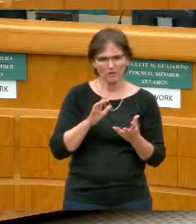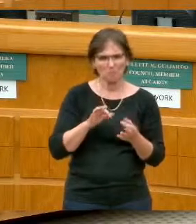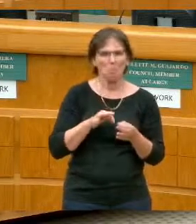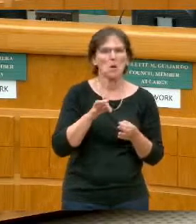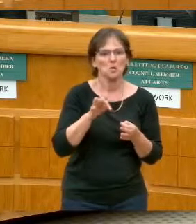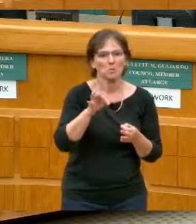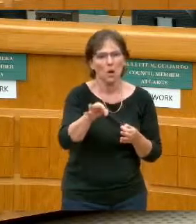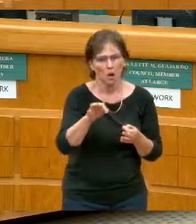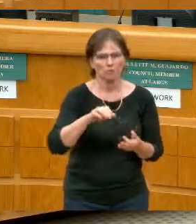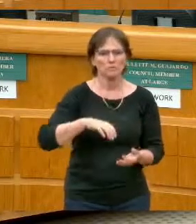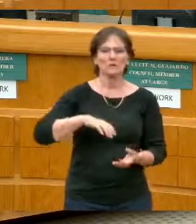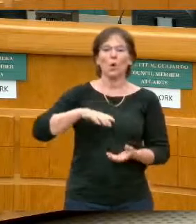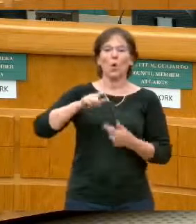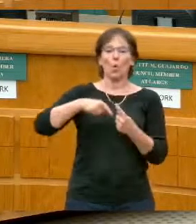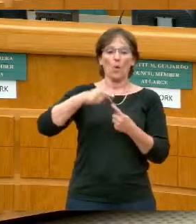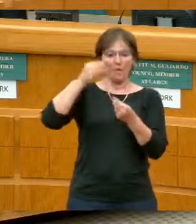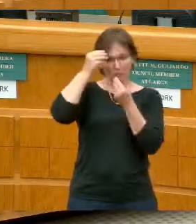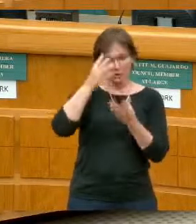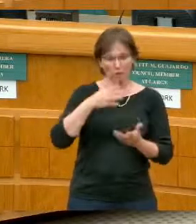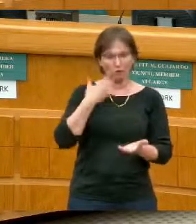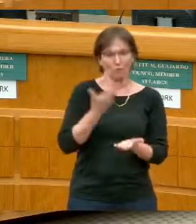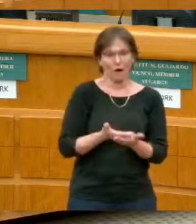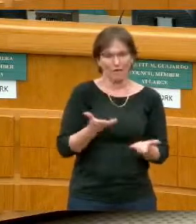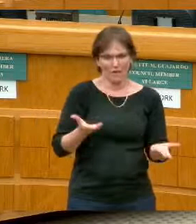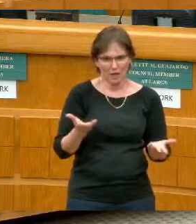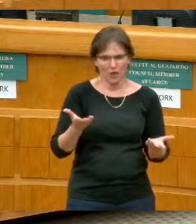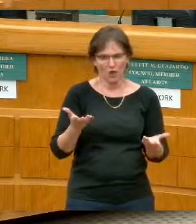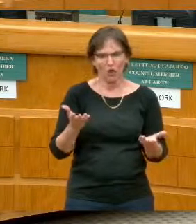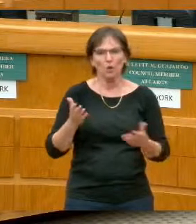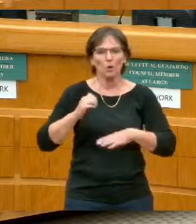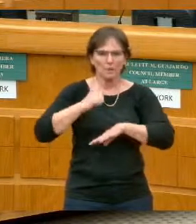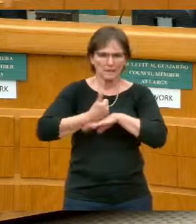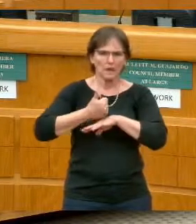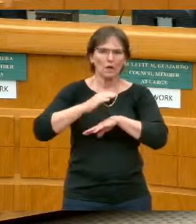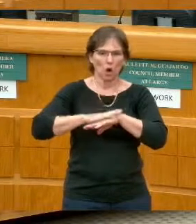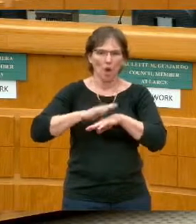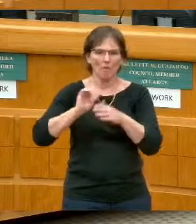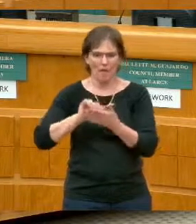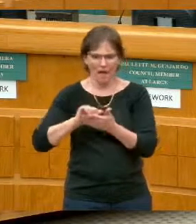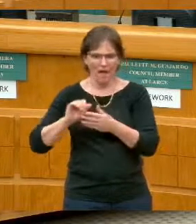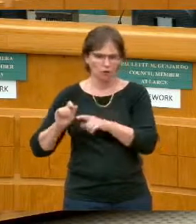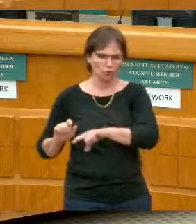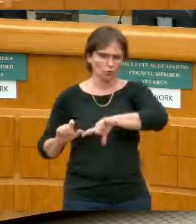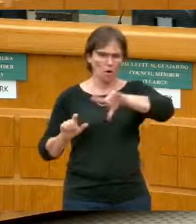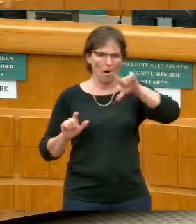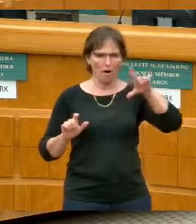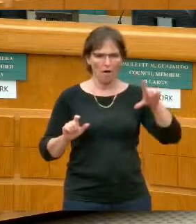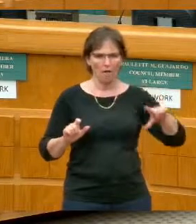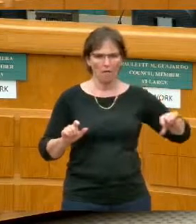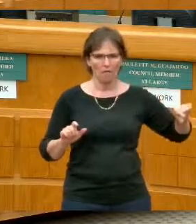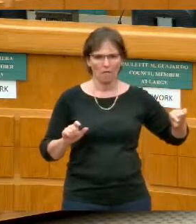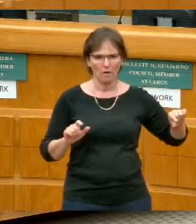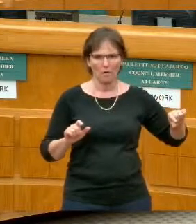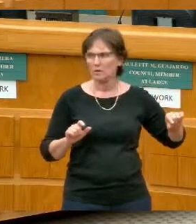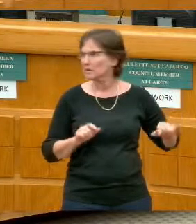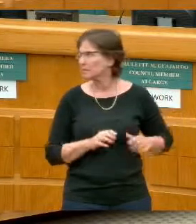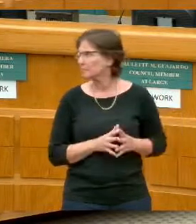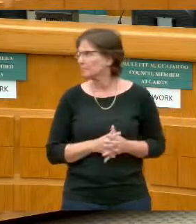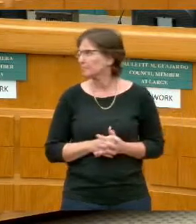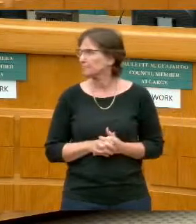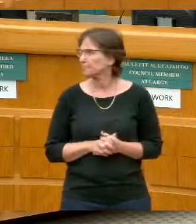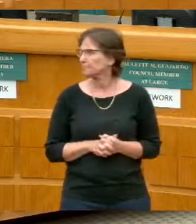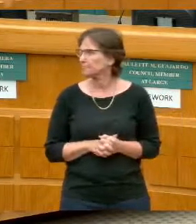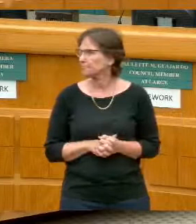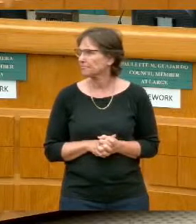So while they don't change our bell curve much, they do change the height of the bar graphs.